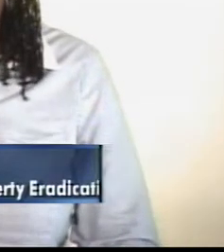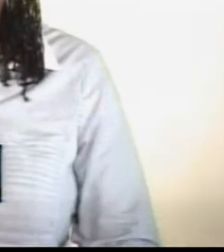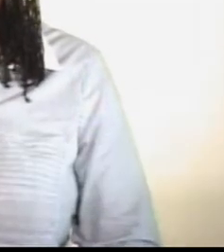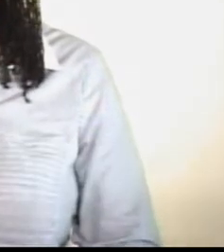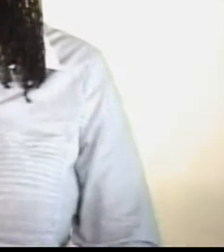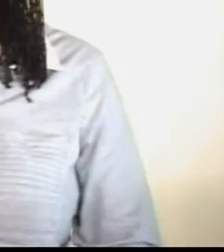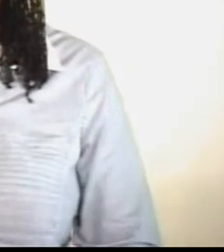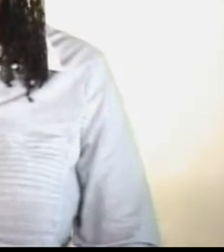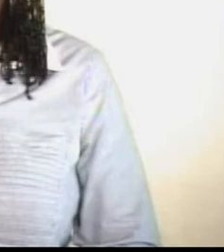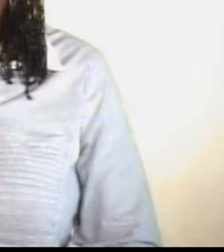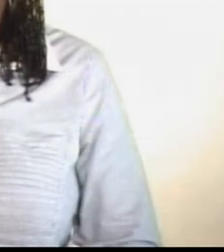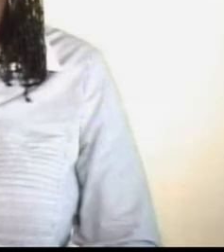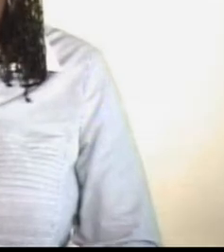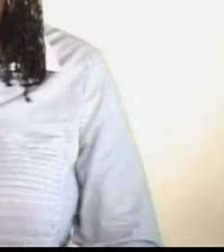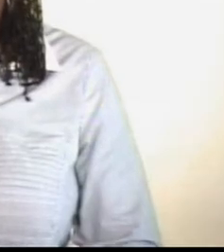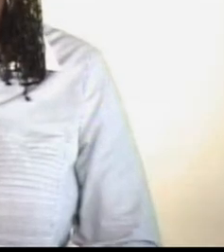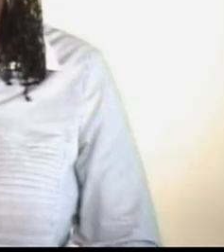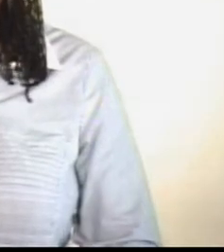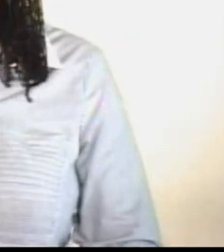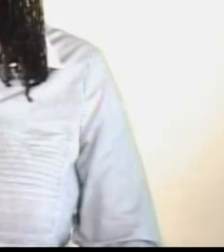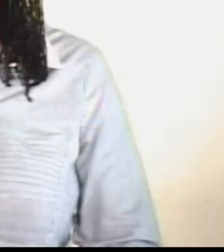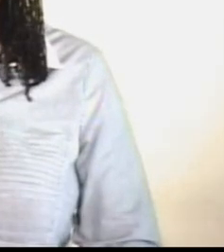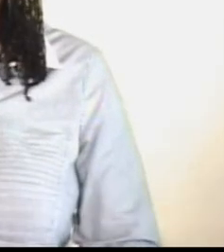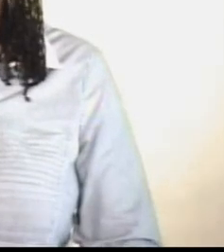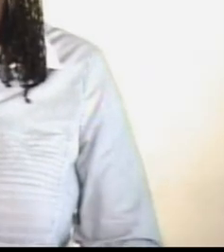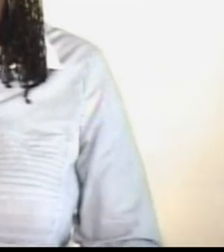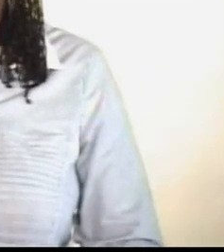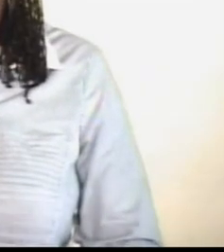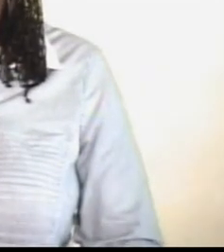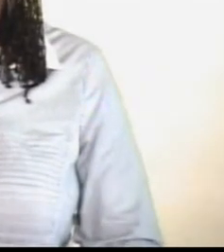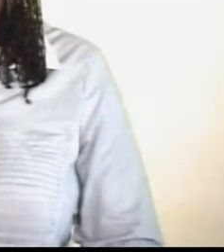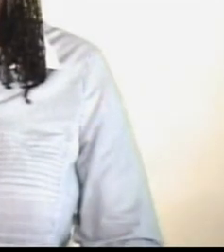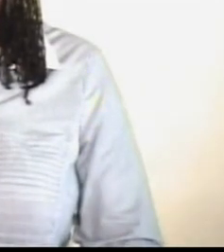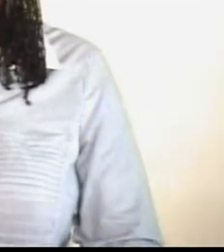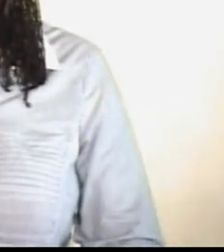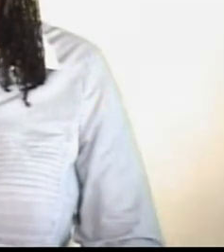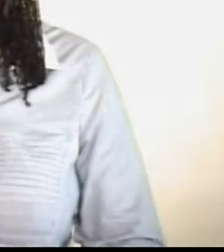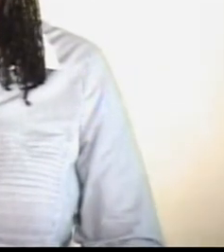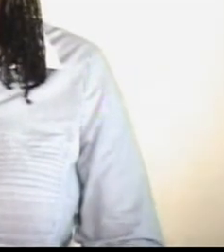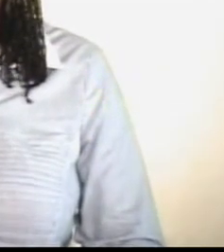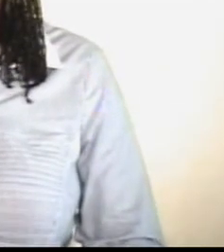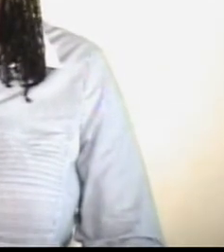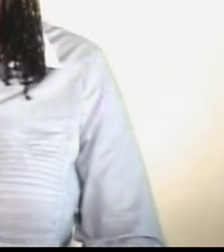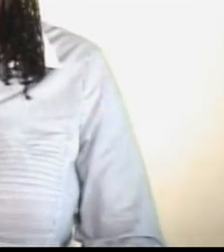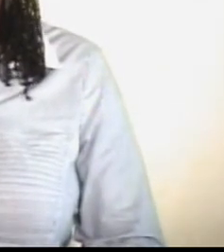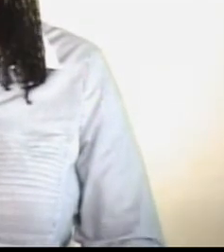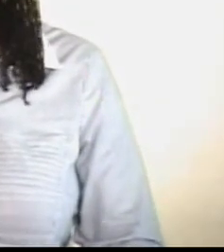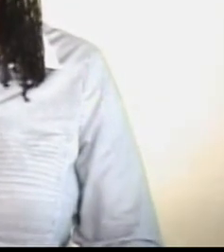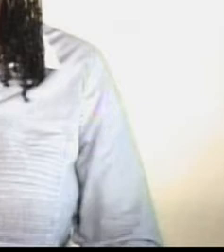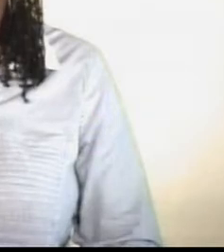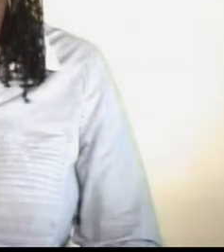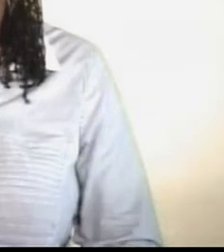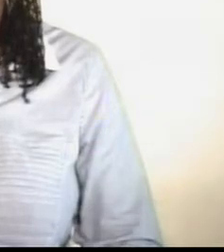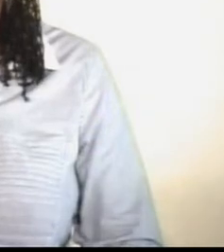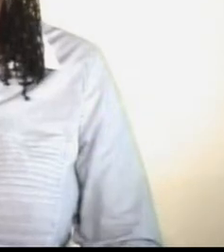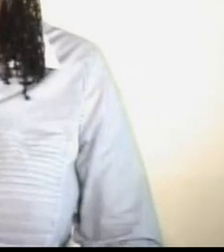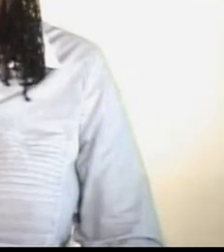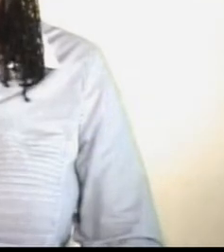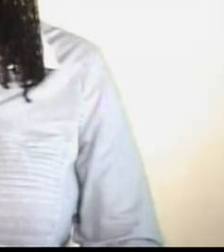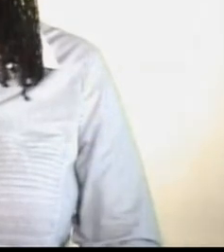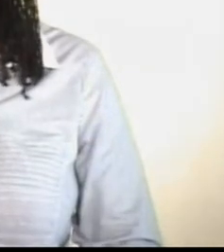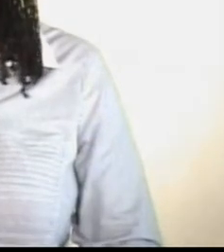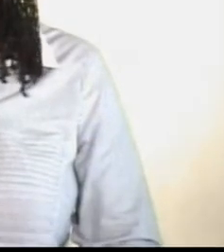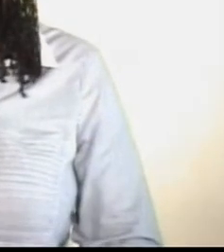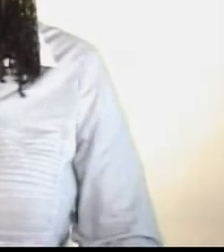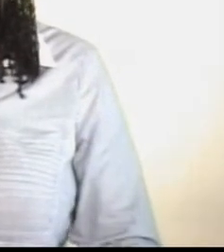who have a story to tell. These valuable lessons will assist you in making the right choices and